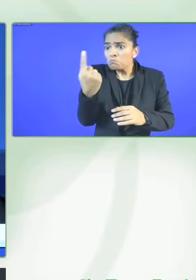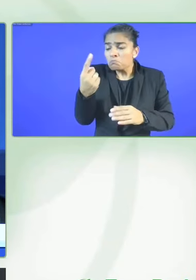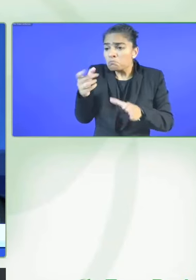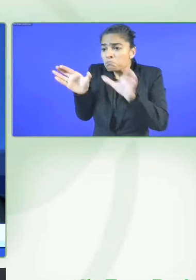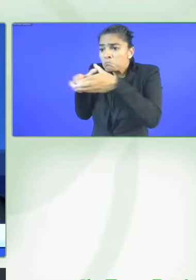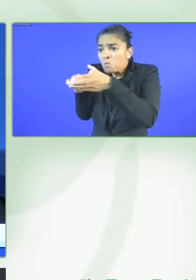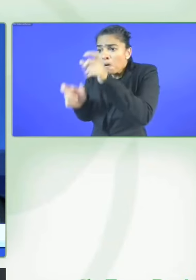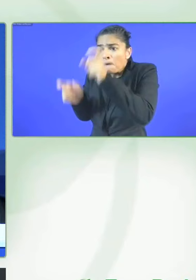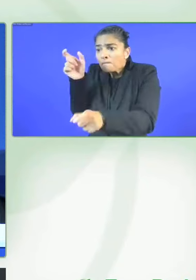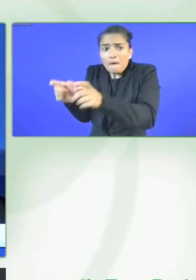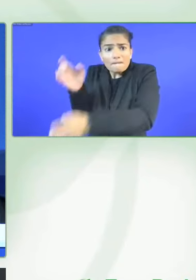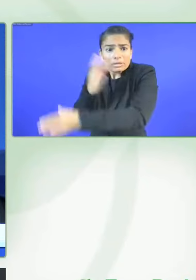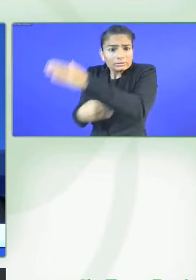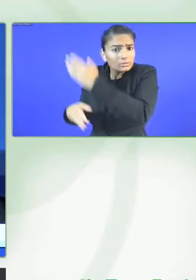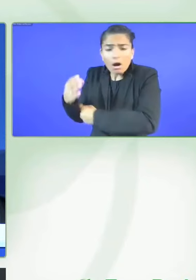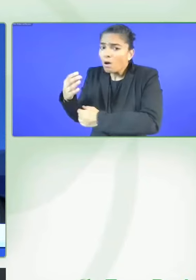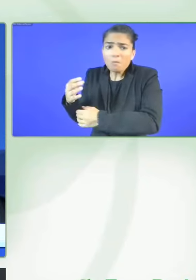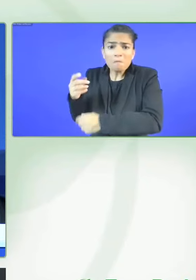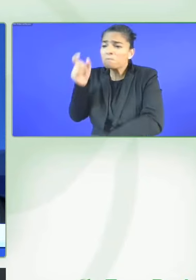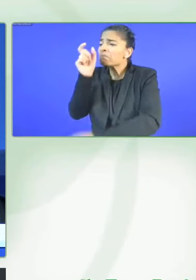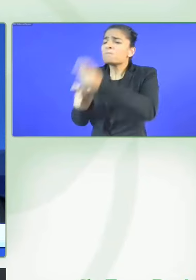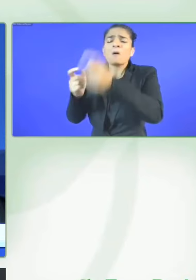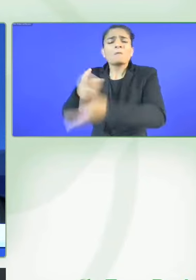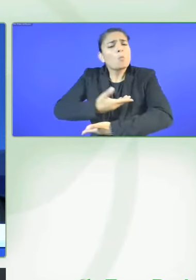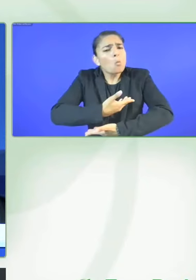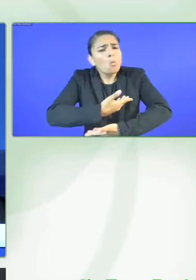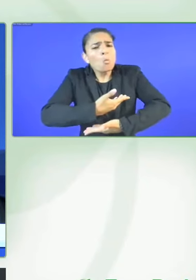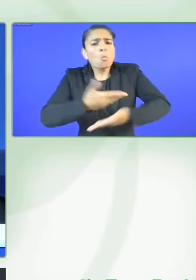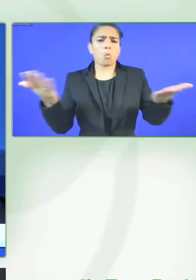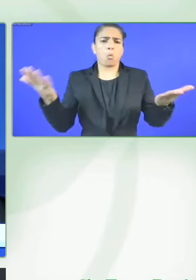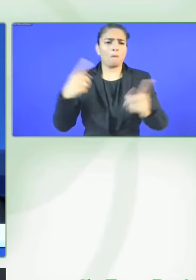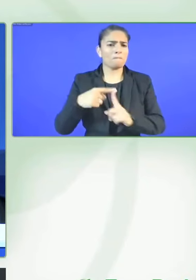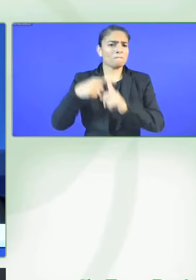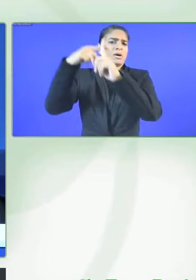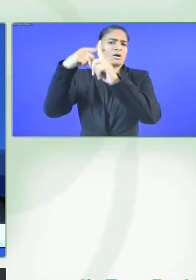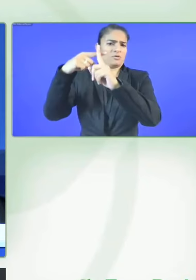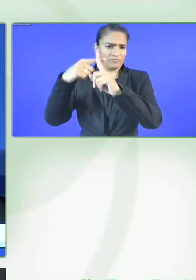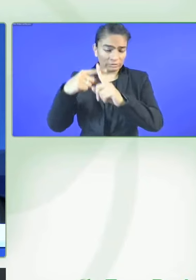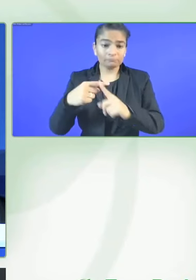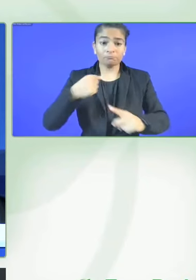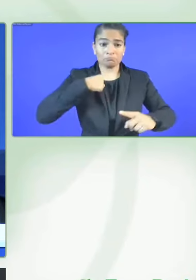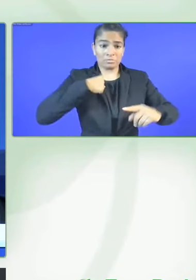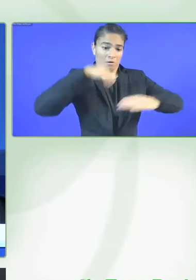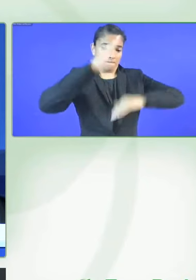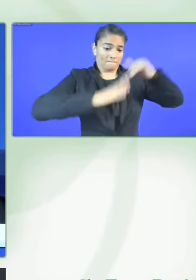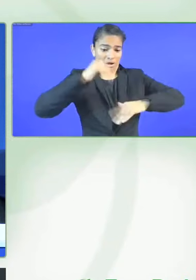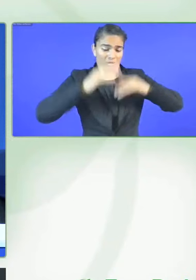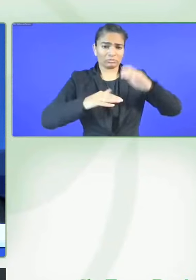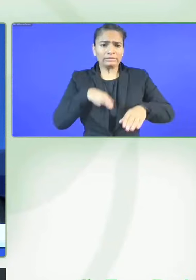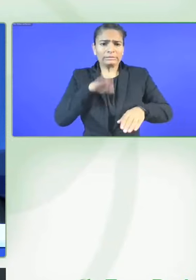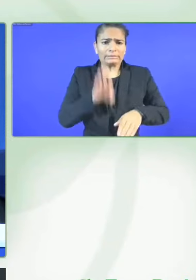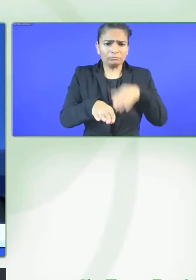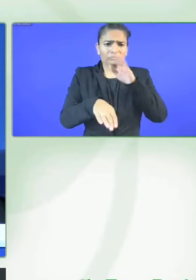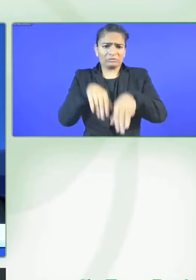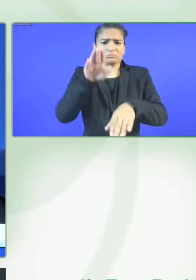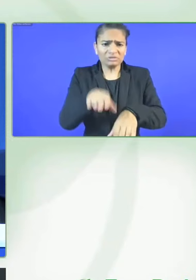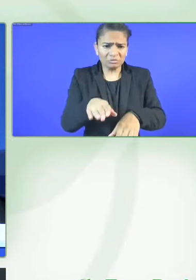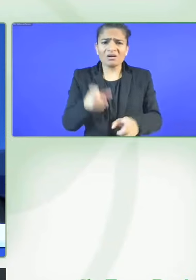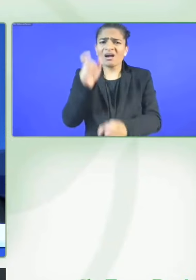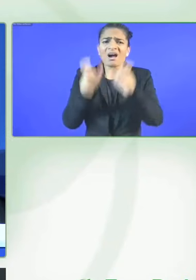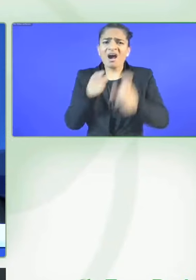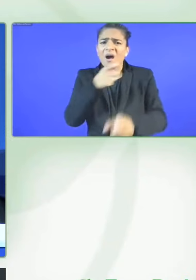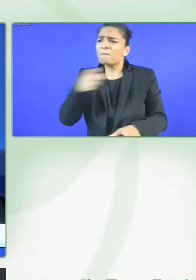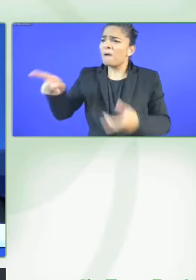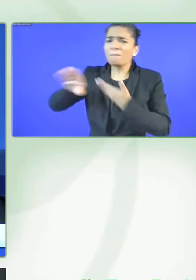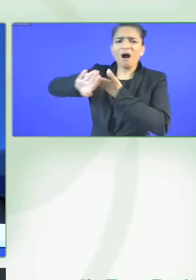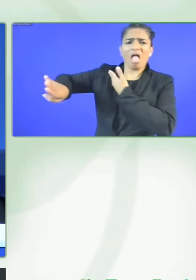point here is that follow Meet the Environment Workshop tomorrow on AccessibleEU and join our community of practice to keep in touch with our